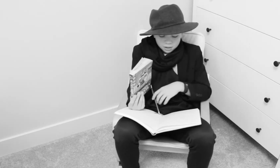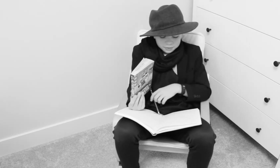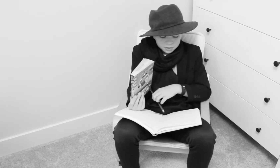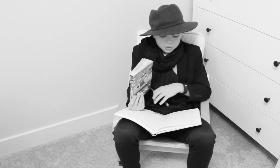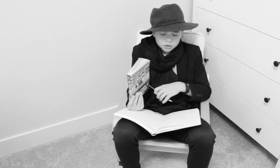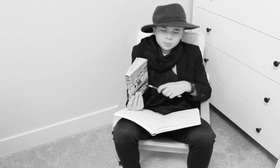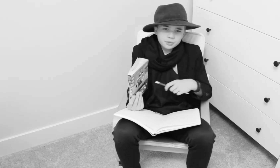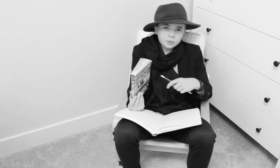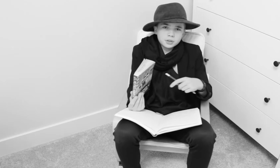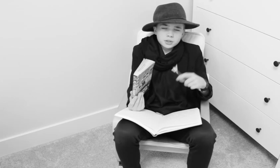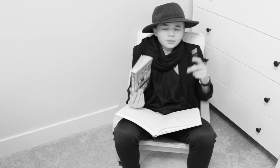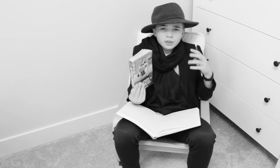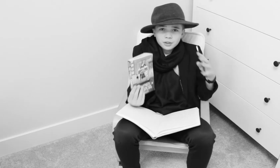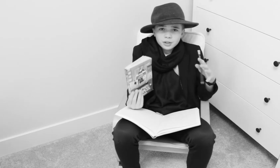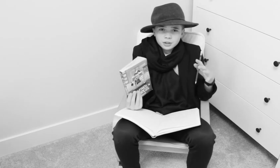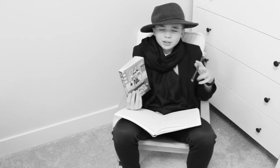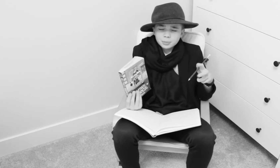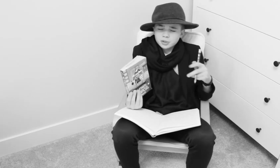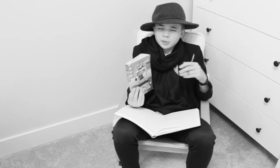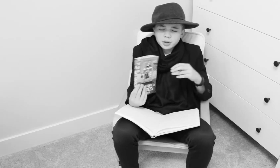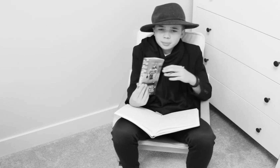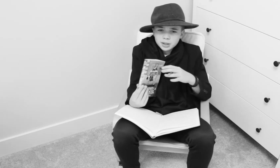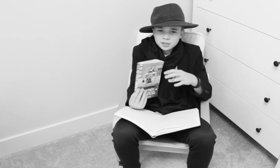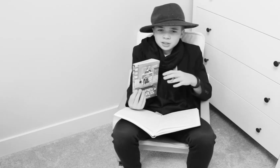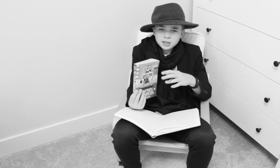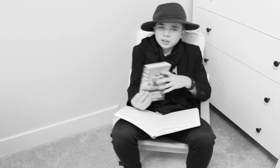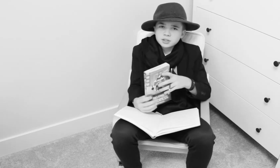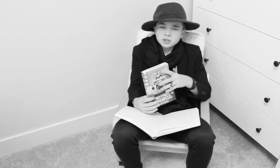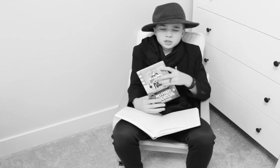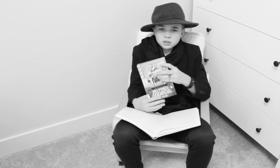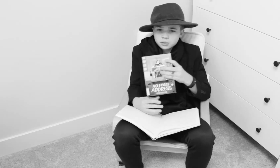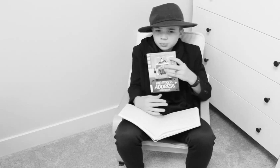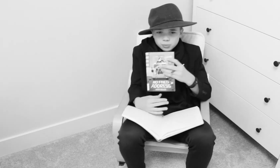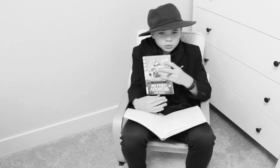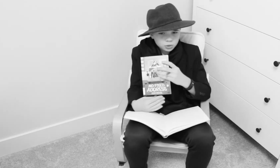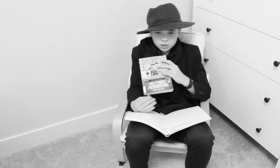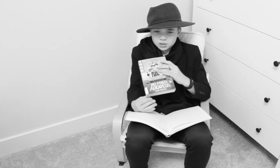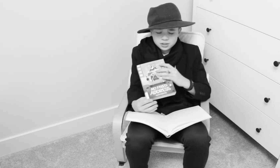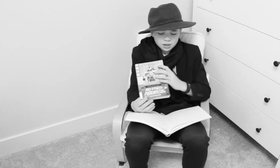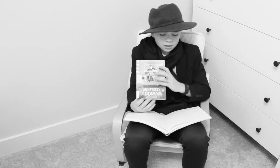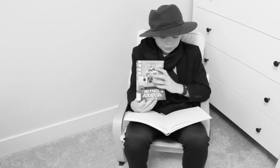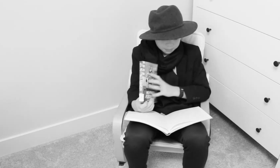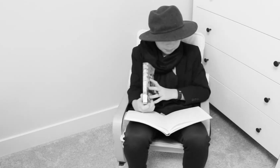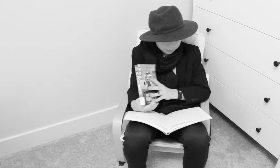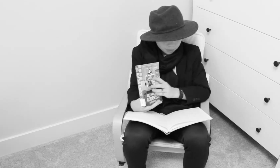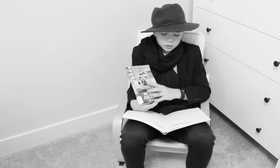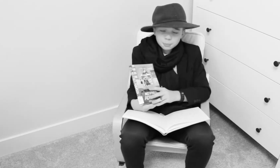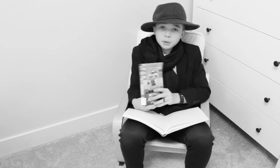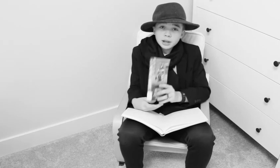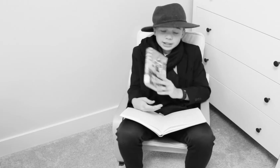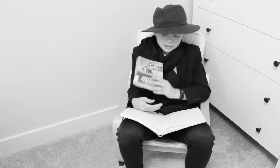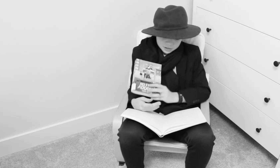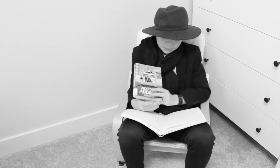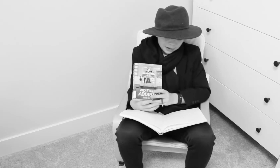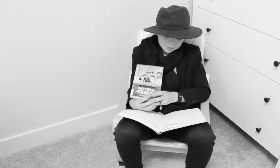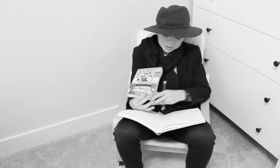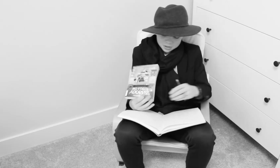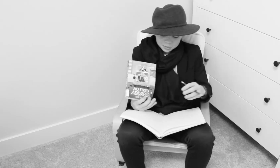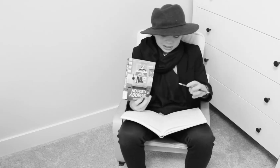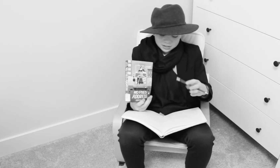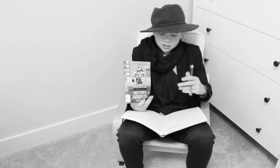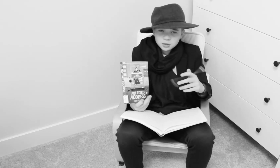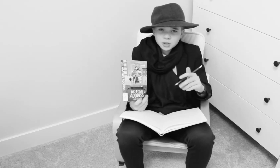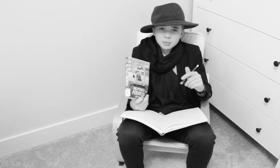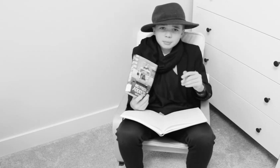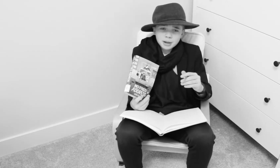I love the descriptive words, very incredible. They were amazing and just delicious. I love them. Your book has inspired me